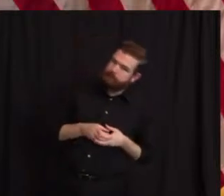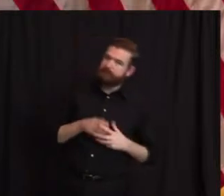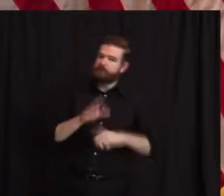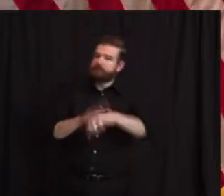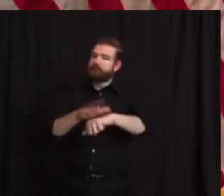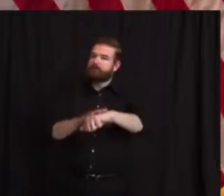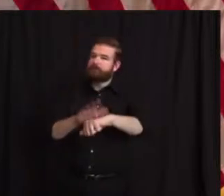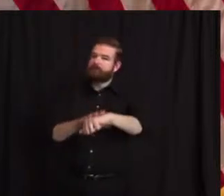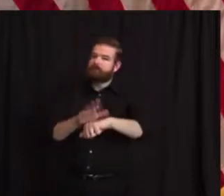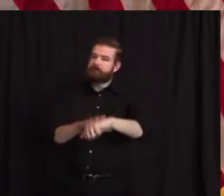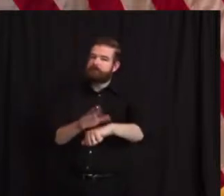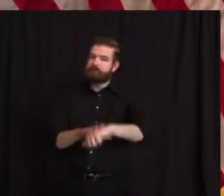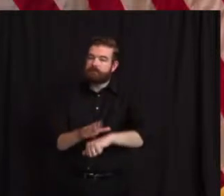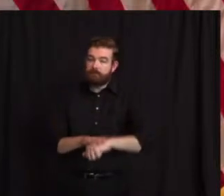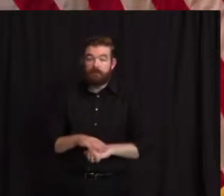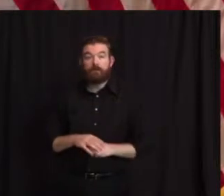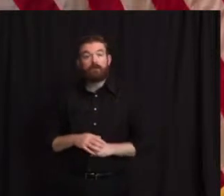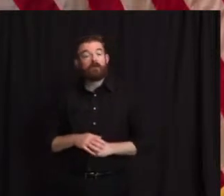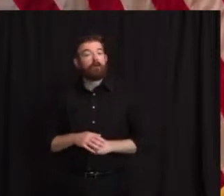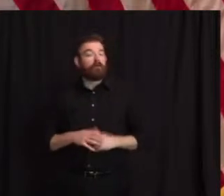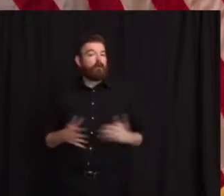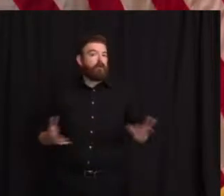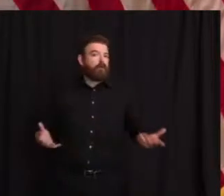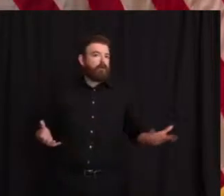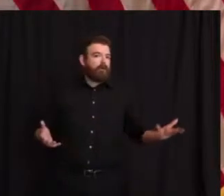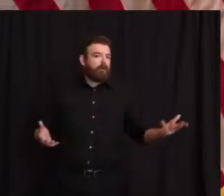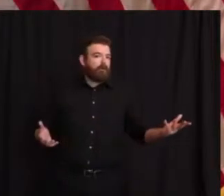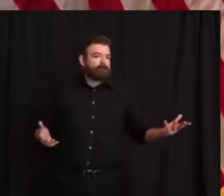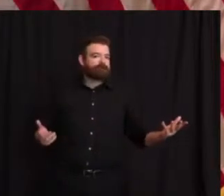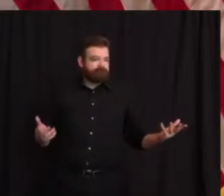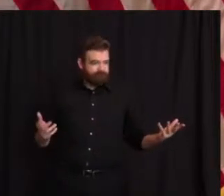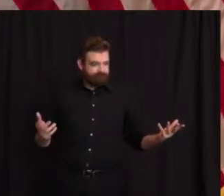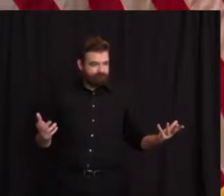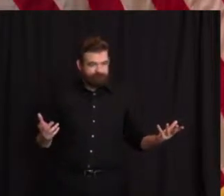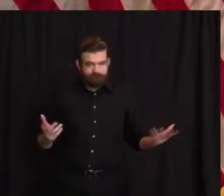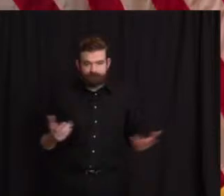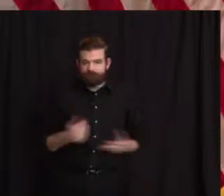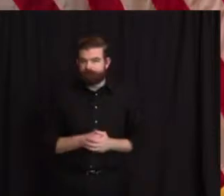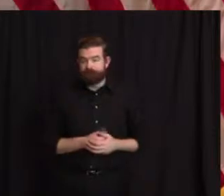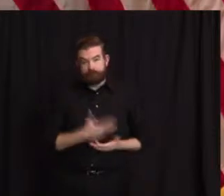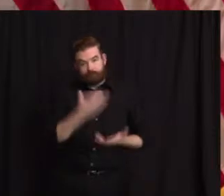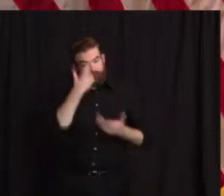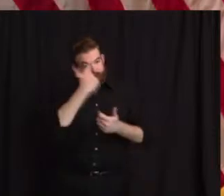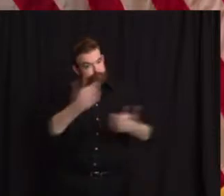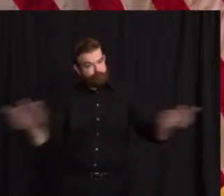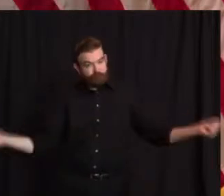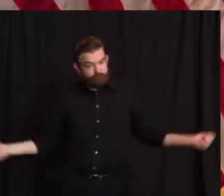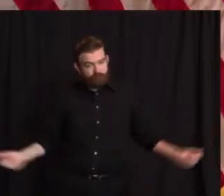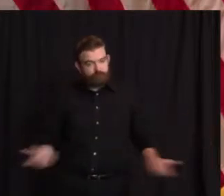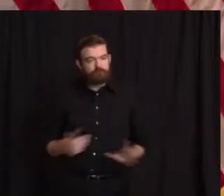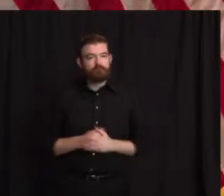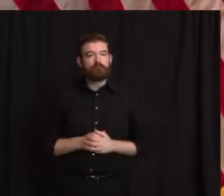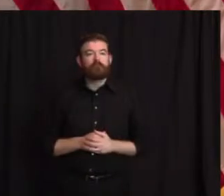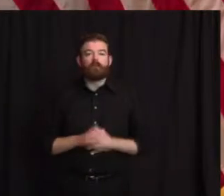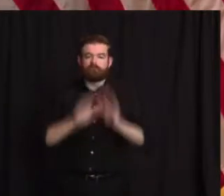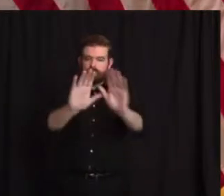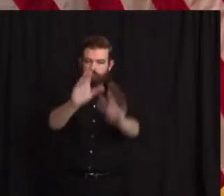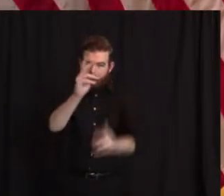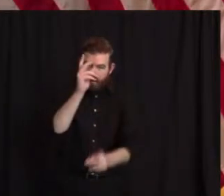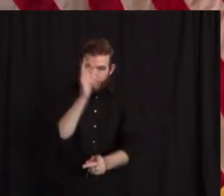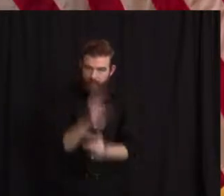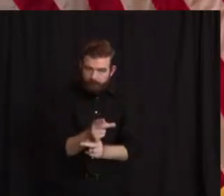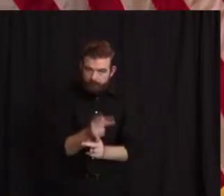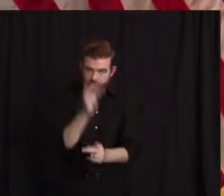that with your eyes open. This is your last question. And even if you're under the same roof, if you've not been with that